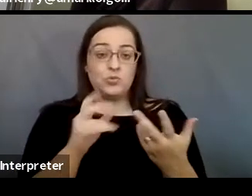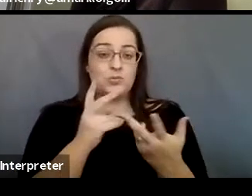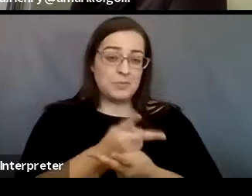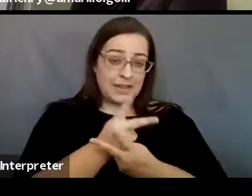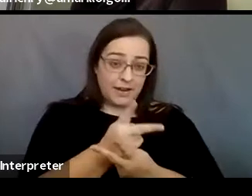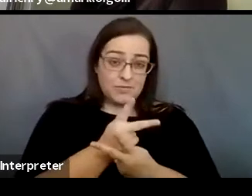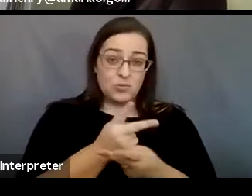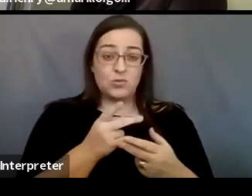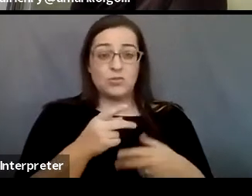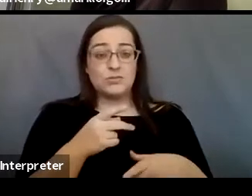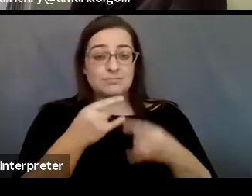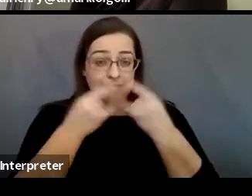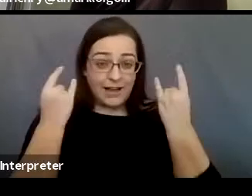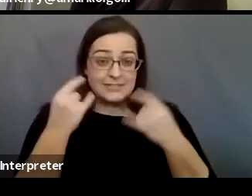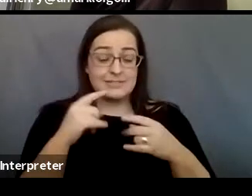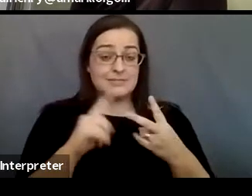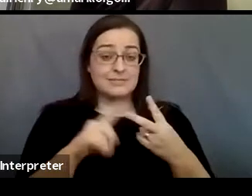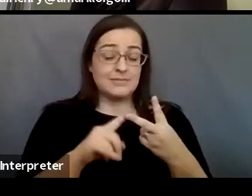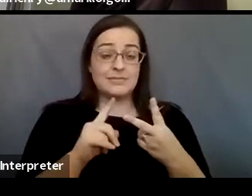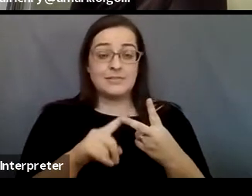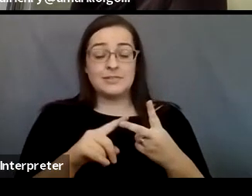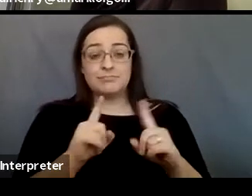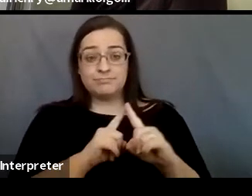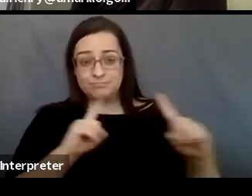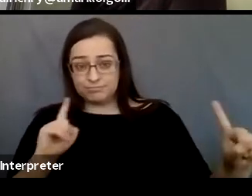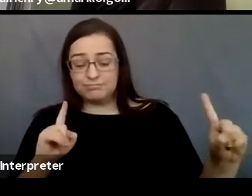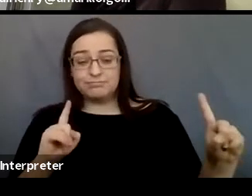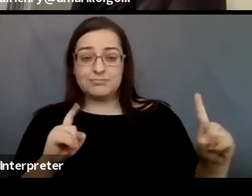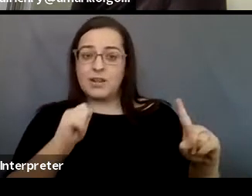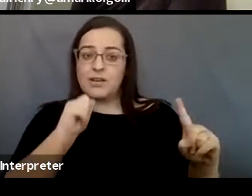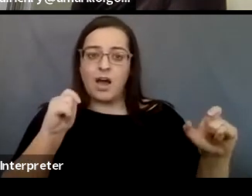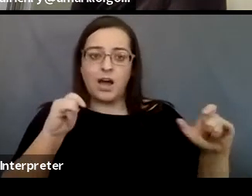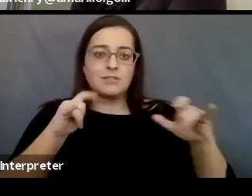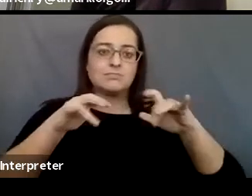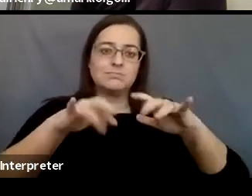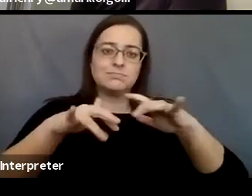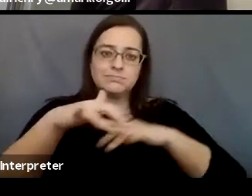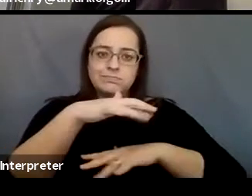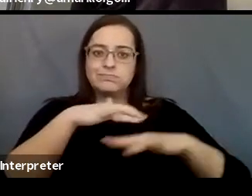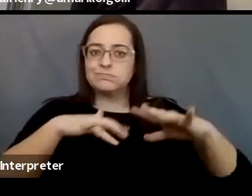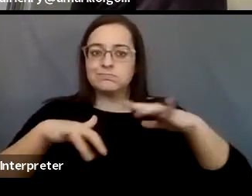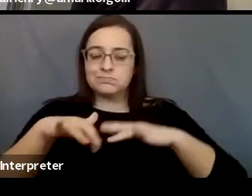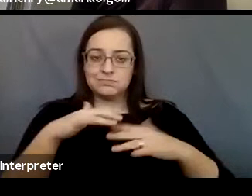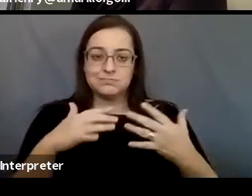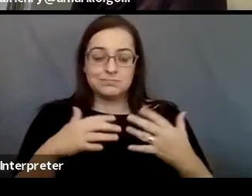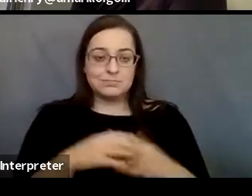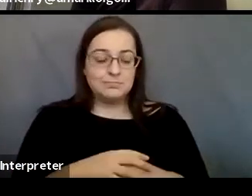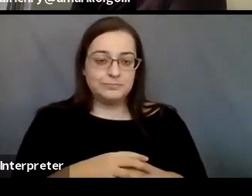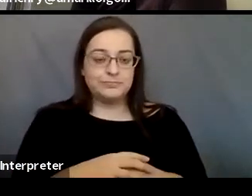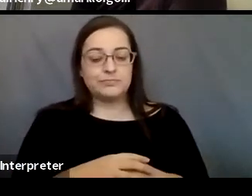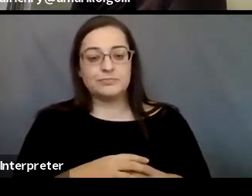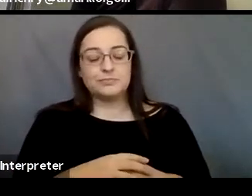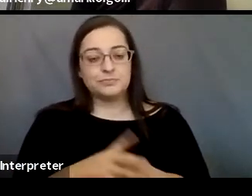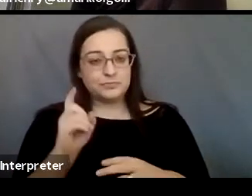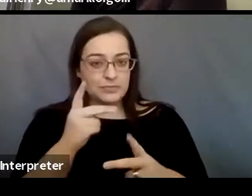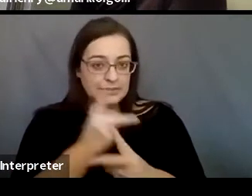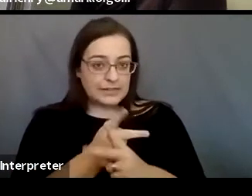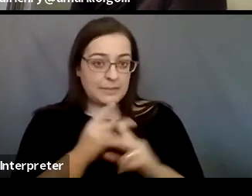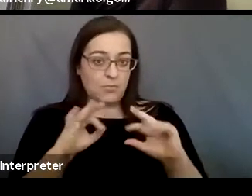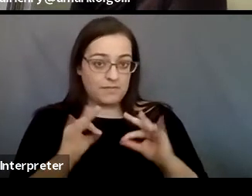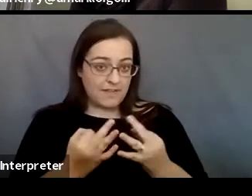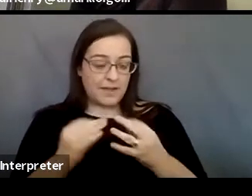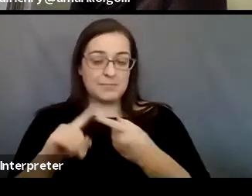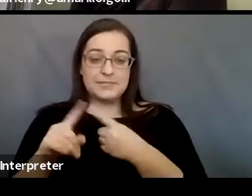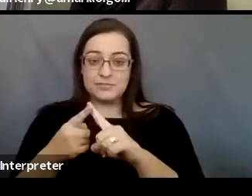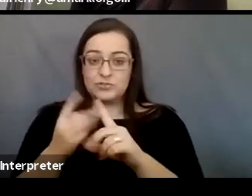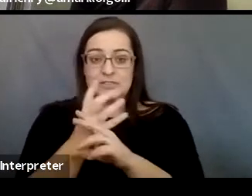to protective measures with masking and social distancing. There's no question about that. We need to keep our families and our